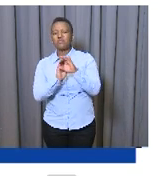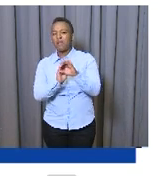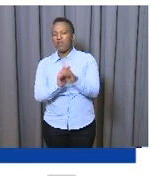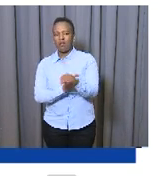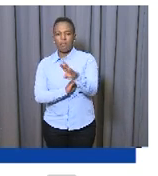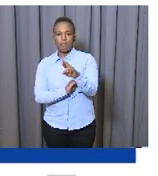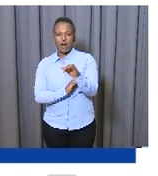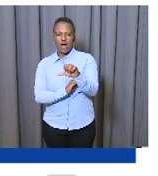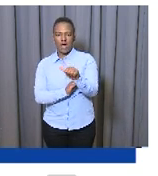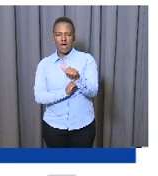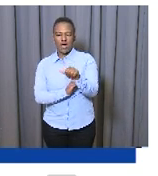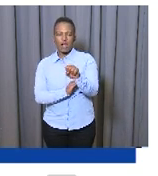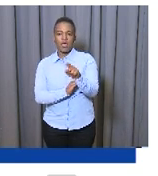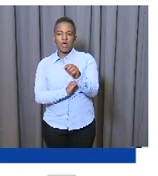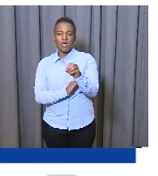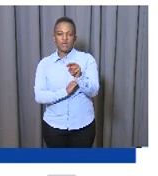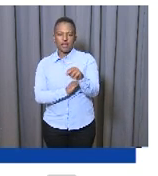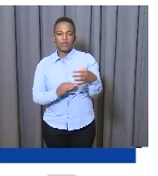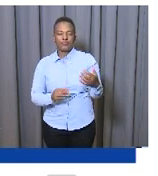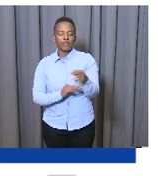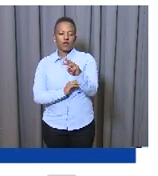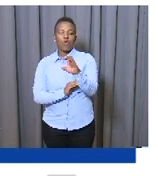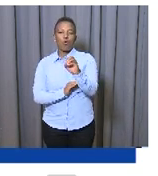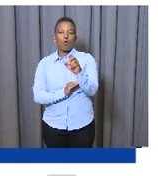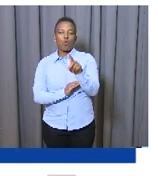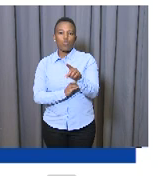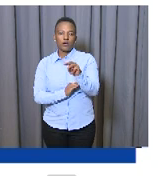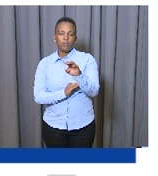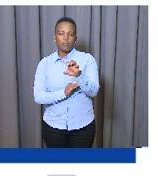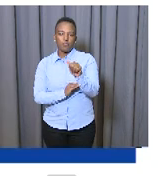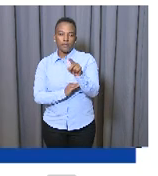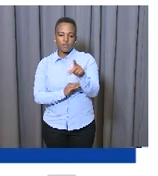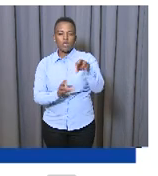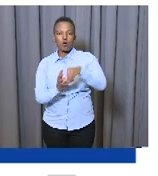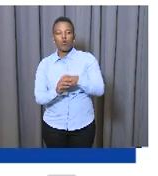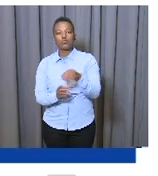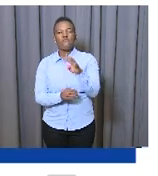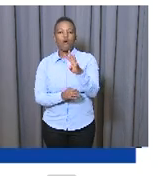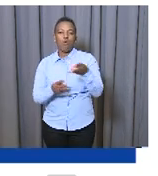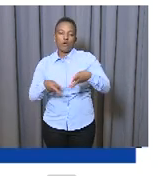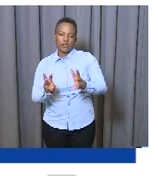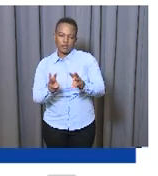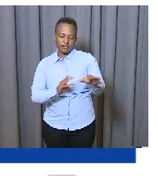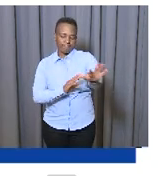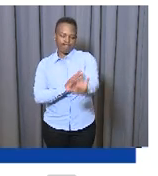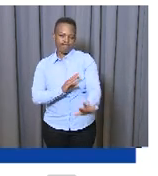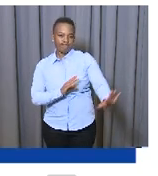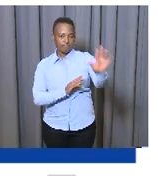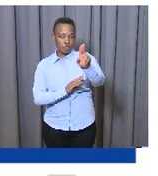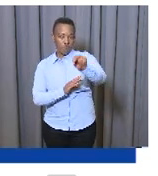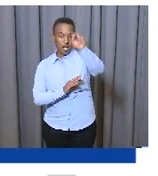Hoedemead. That's part of the greater Sandton area. That includes four ways. But remember that we've